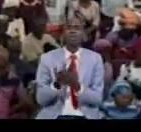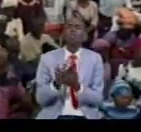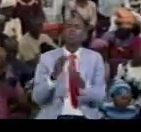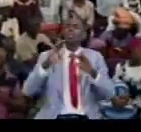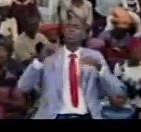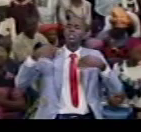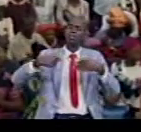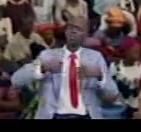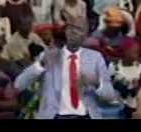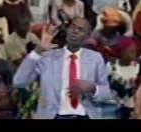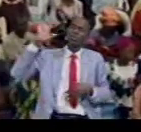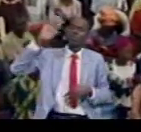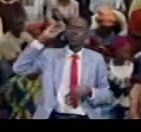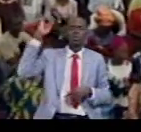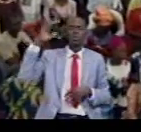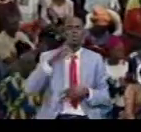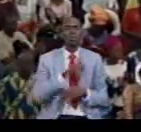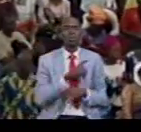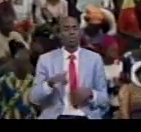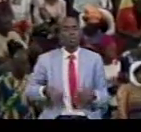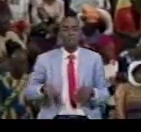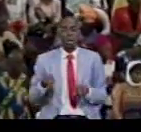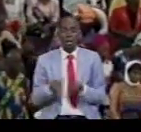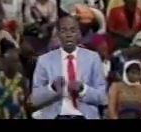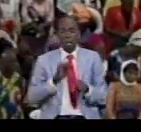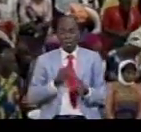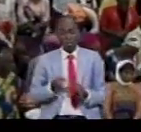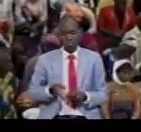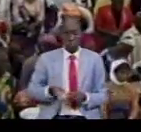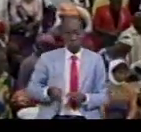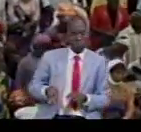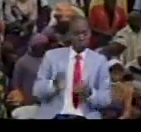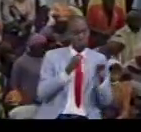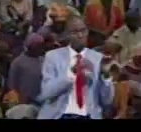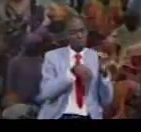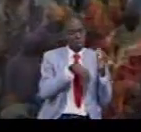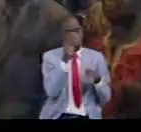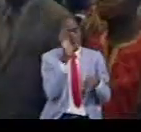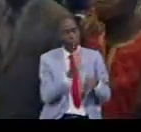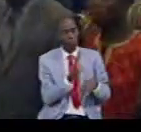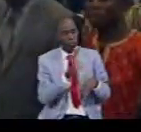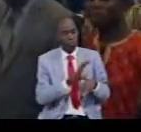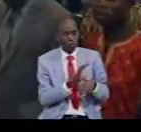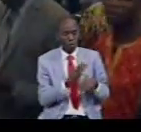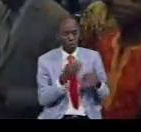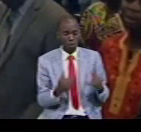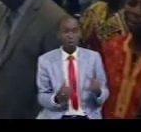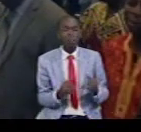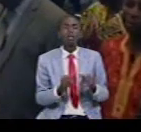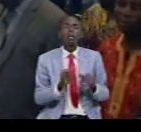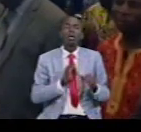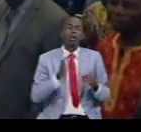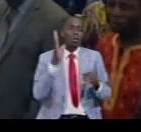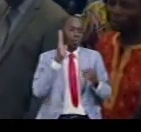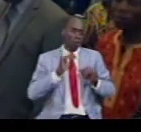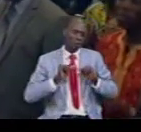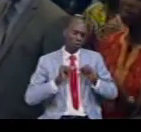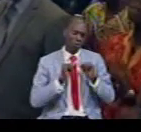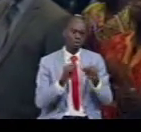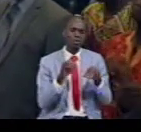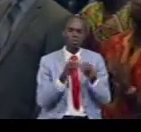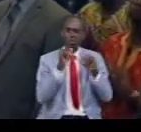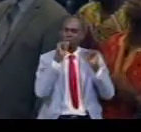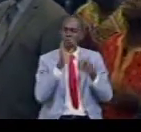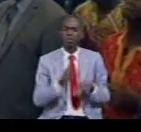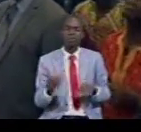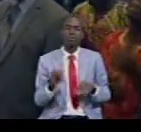step out of this church, I am living the Christian life. As I go to the office tomorrow, to the place of business, to my school, I am living the Christian